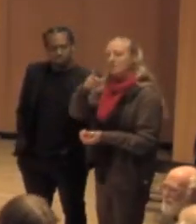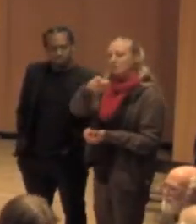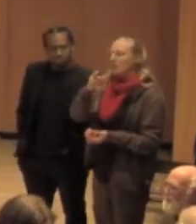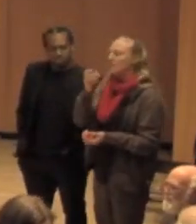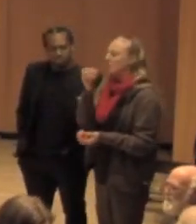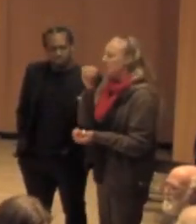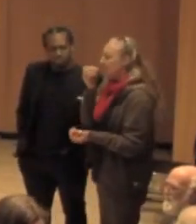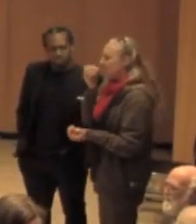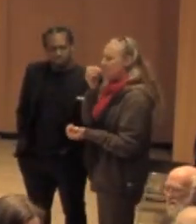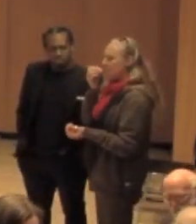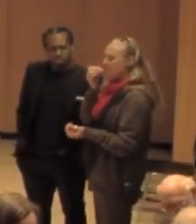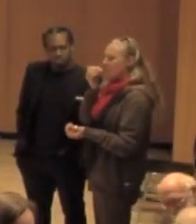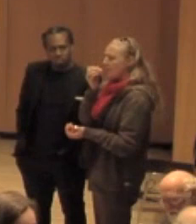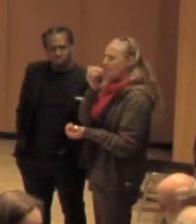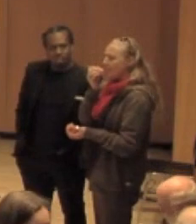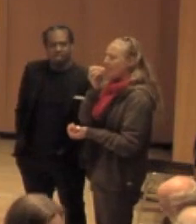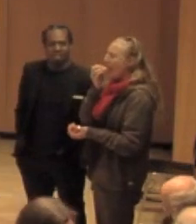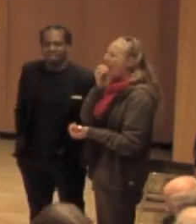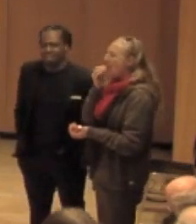e